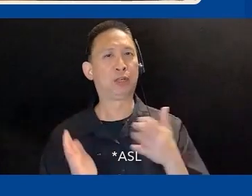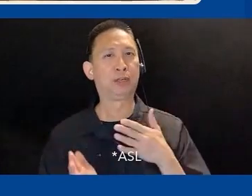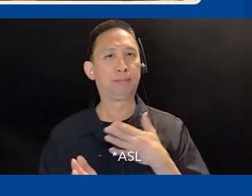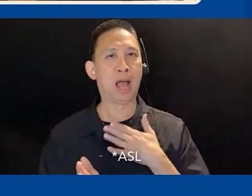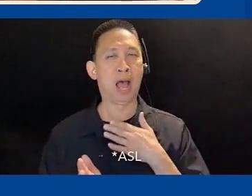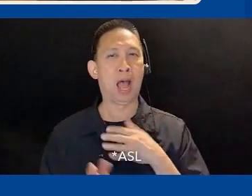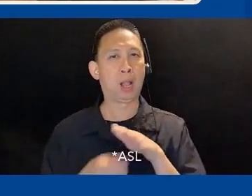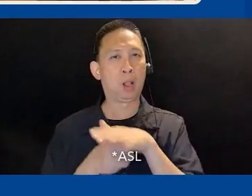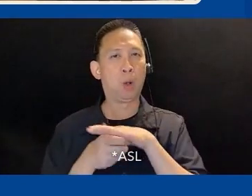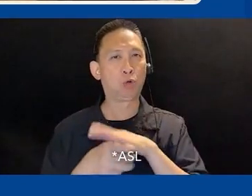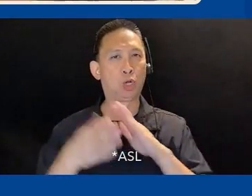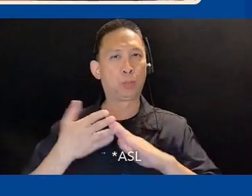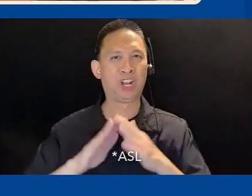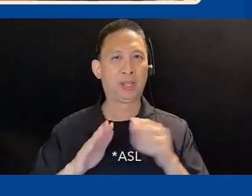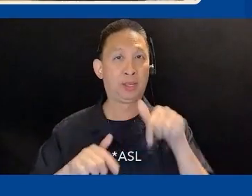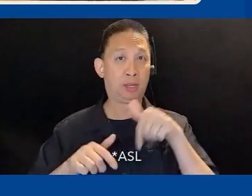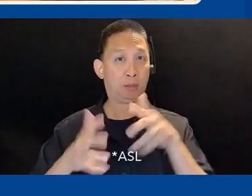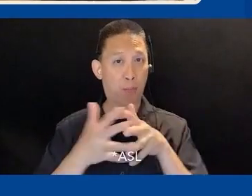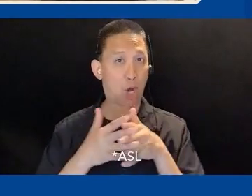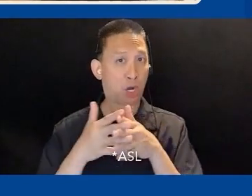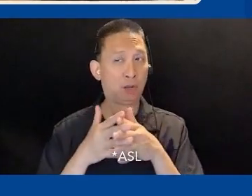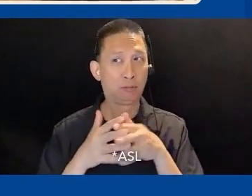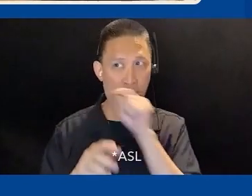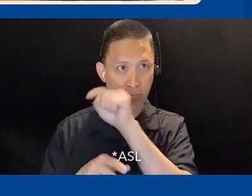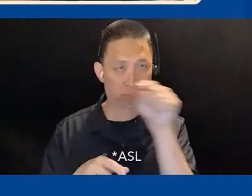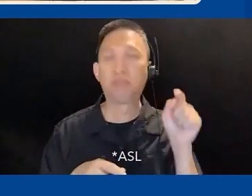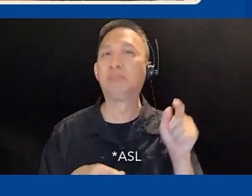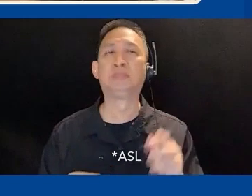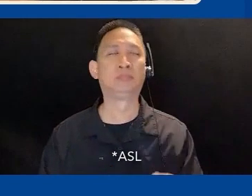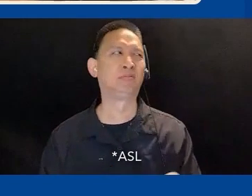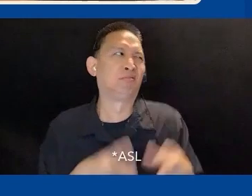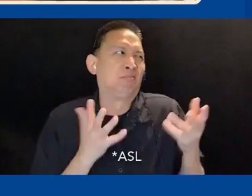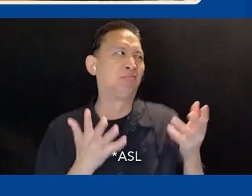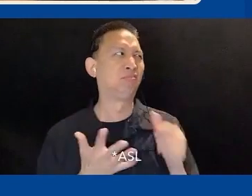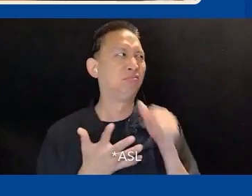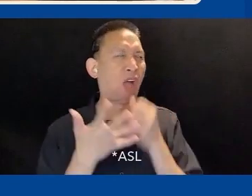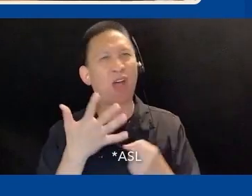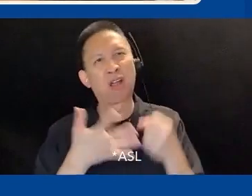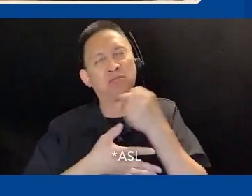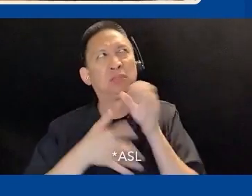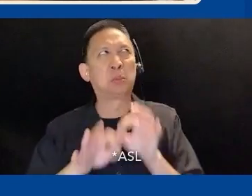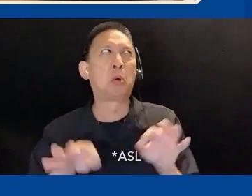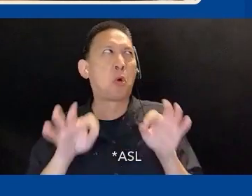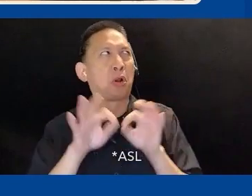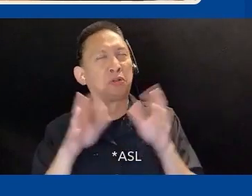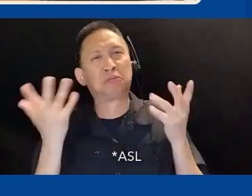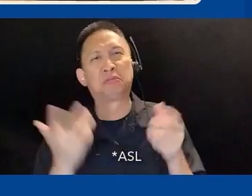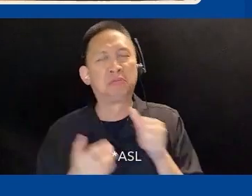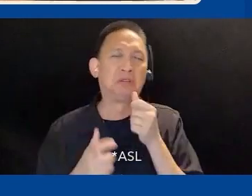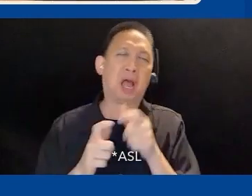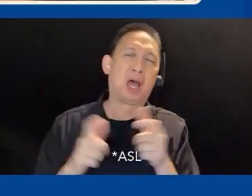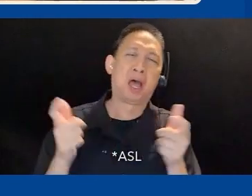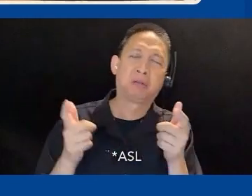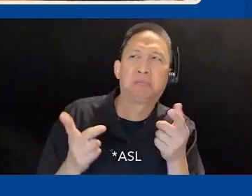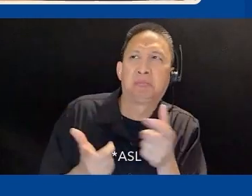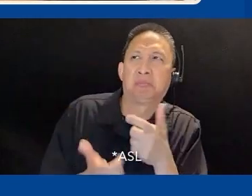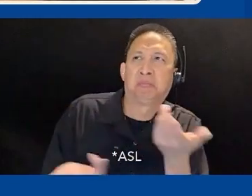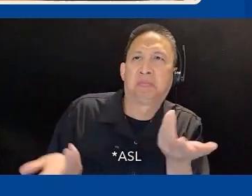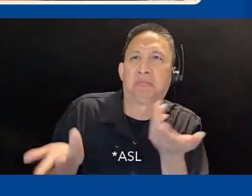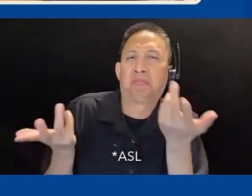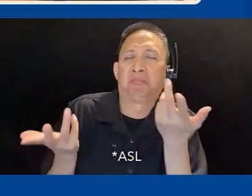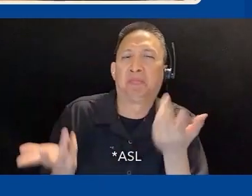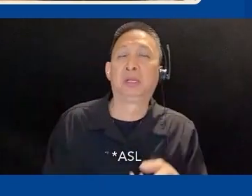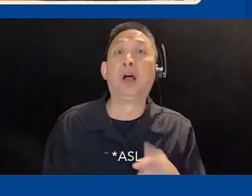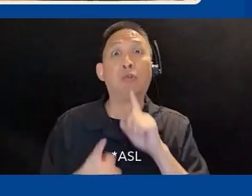or not as big of a platform, you know, for instance, as opposed to politics. So Muslims